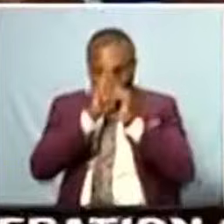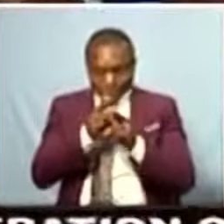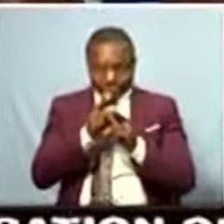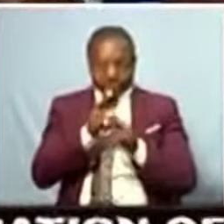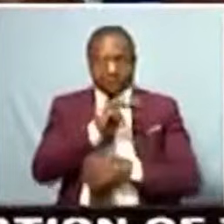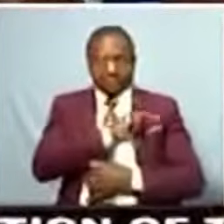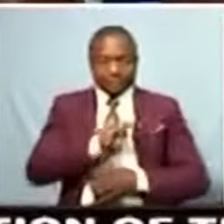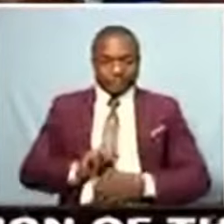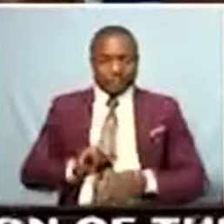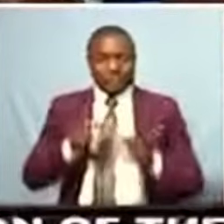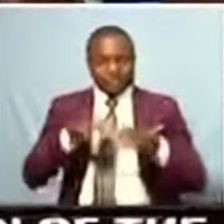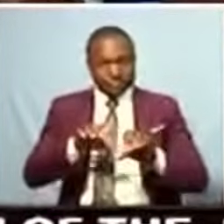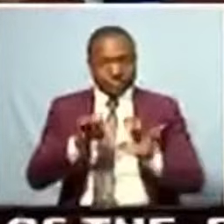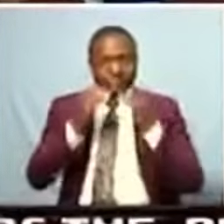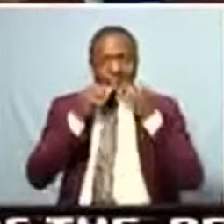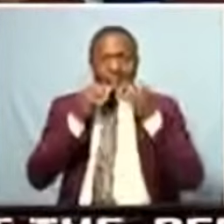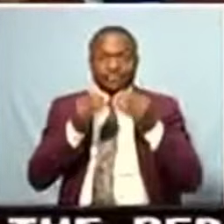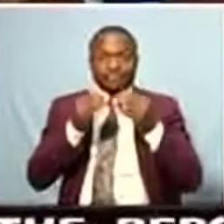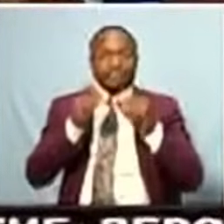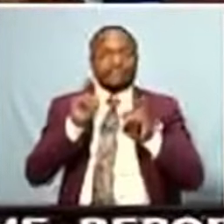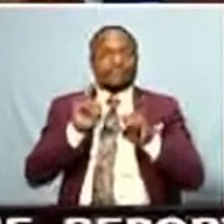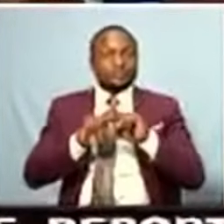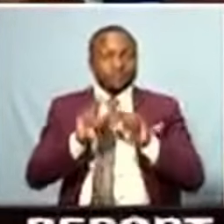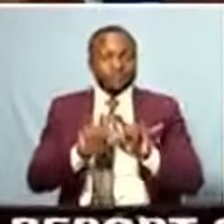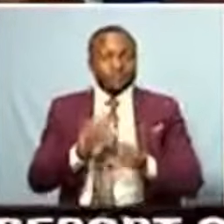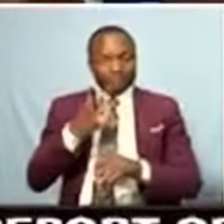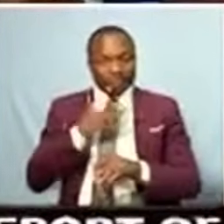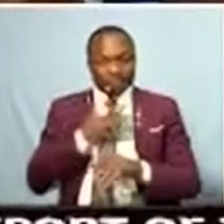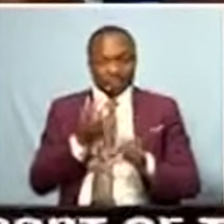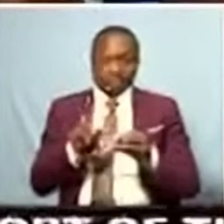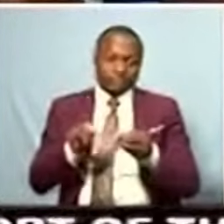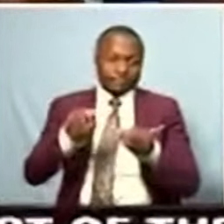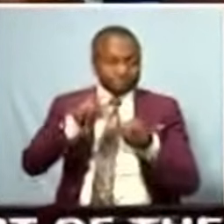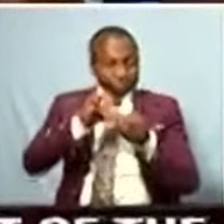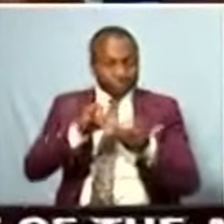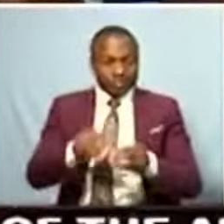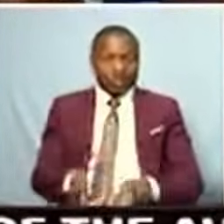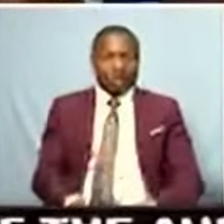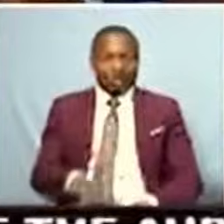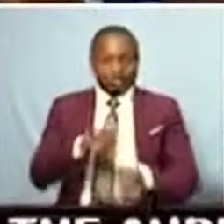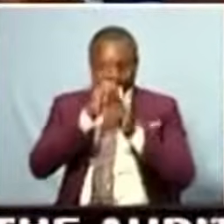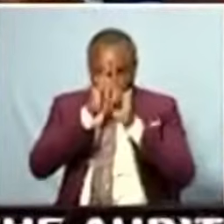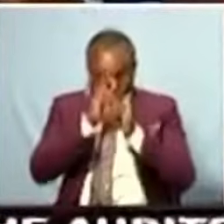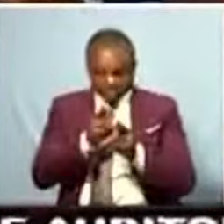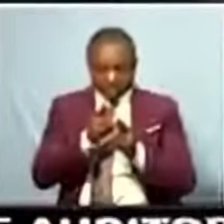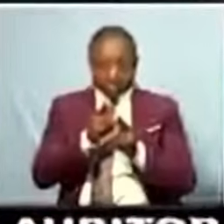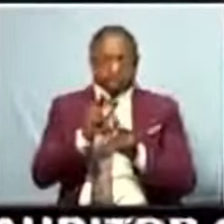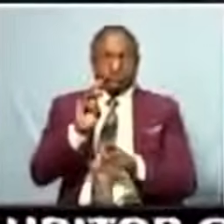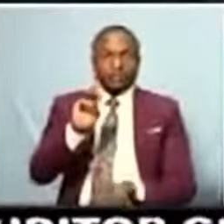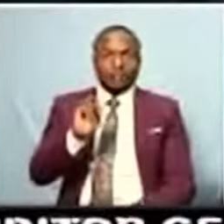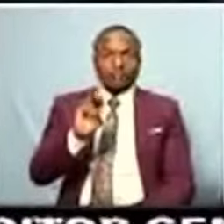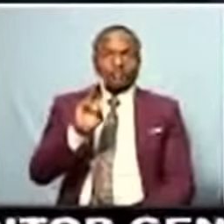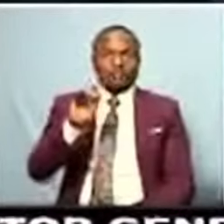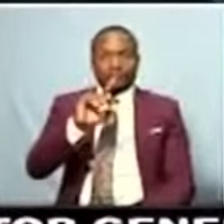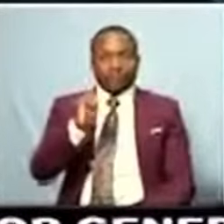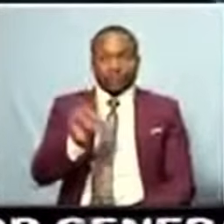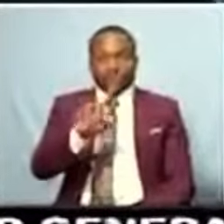proceed. Thank you, Chair. Mine is just a rider on Honorable Mwila's question. I